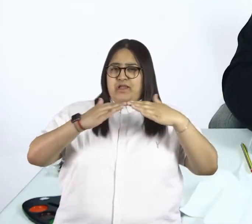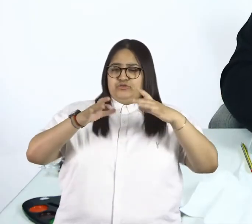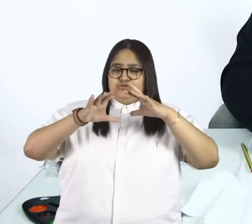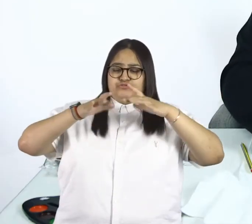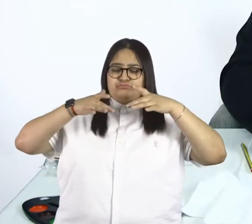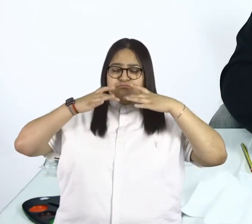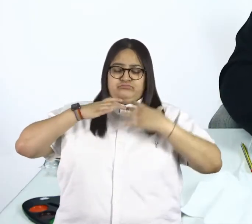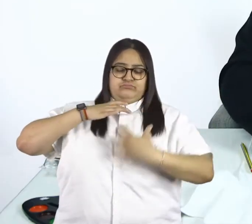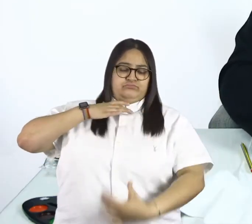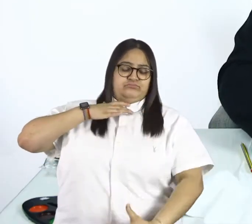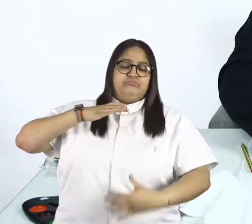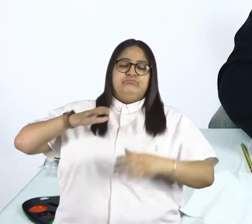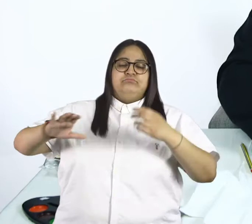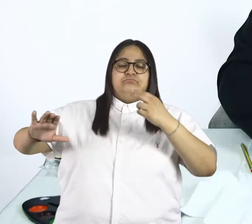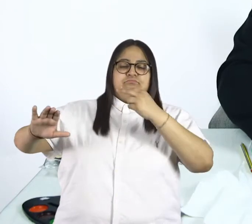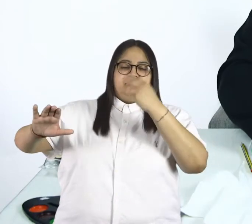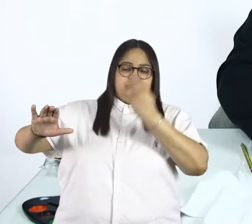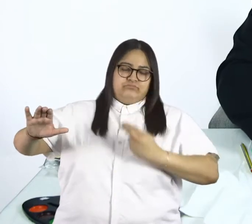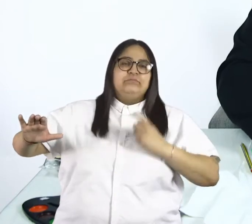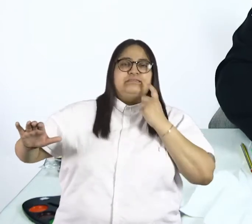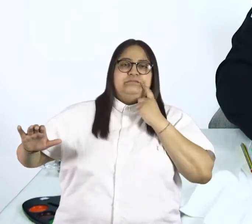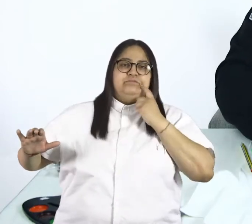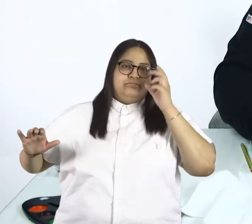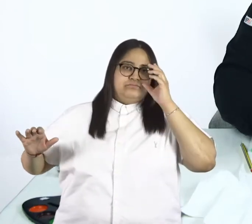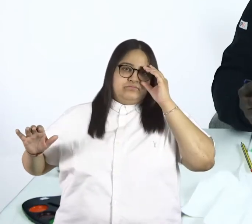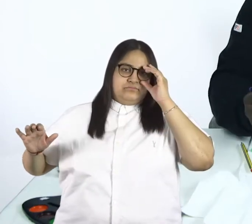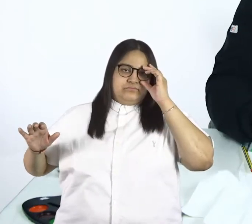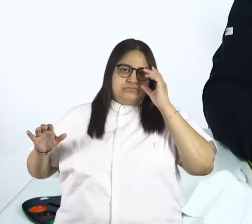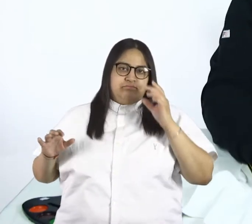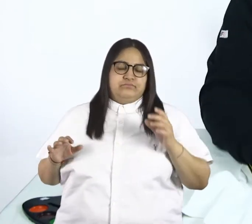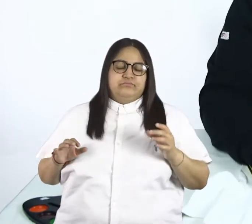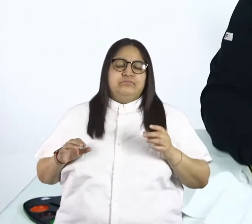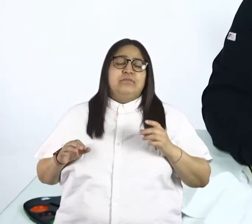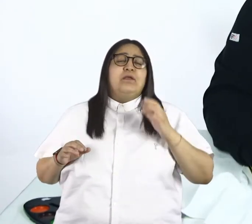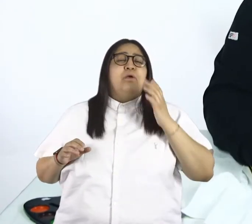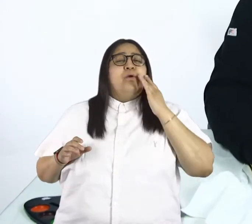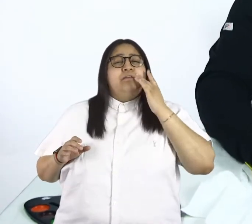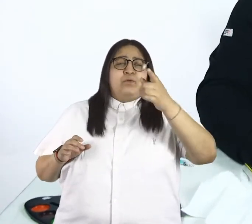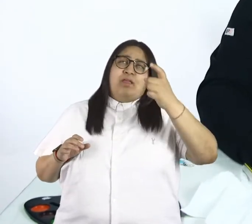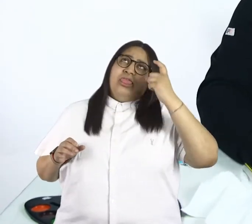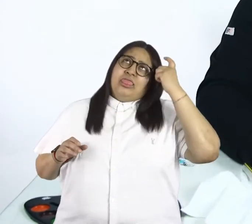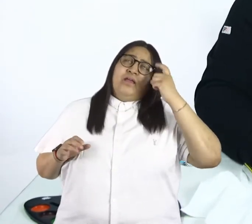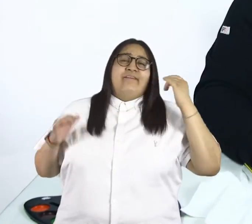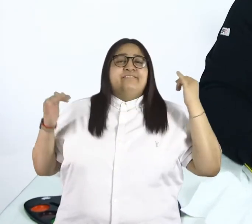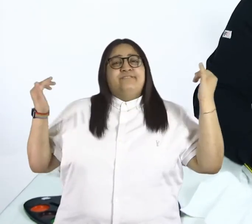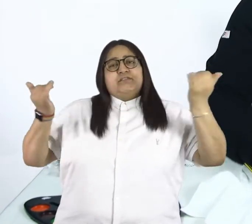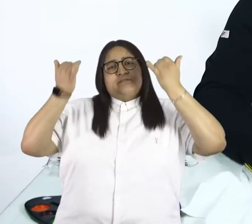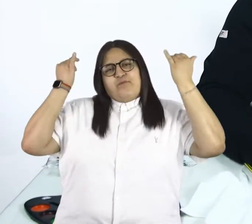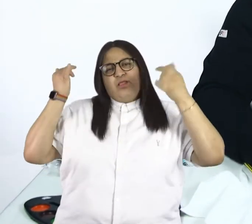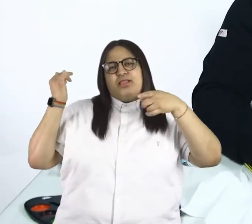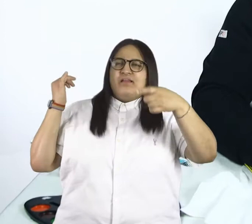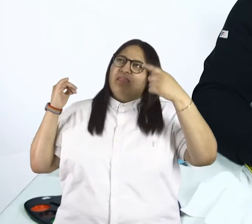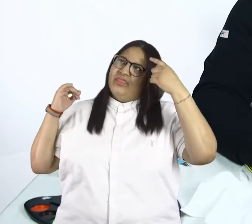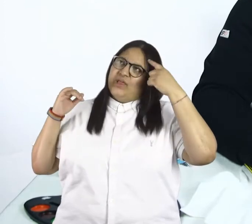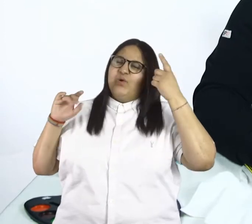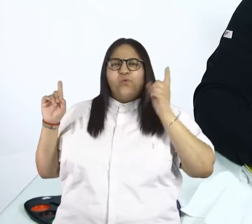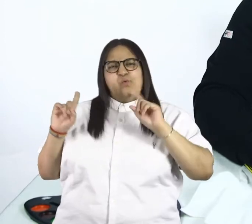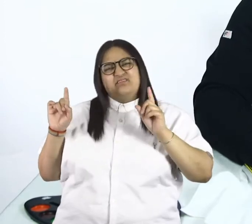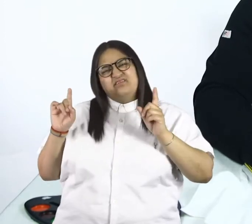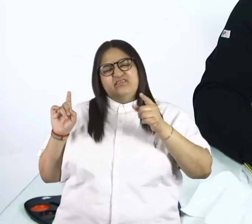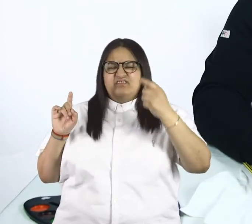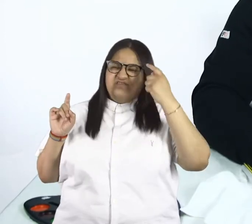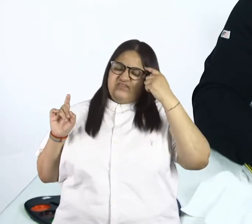When I think about a festival, tell me, what are the kind of things you think about when you think about a festival? If you're choosing to follow the festival route,